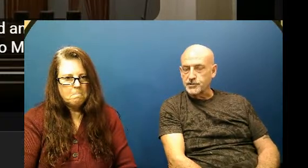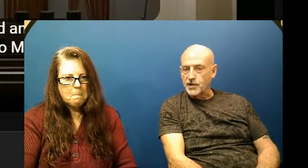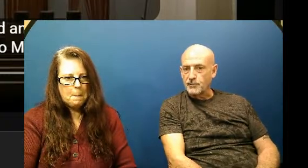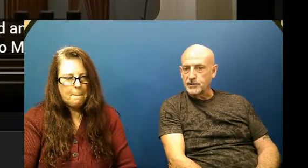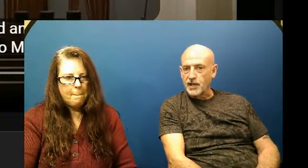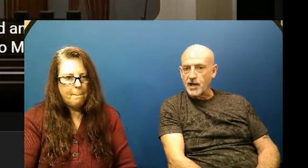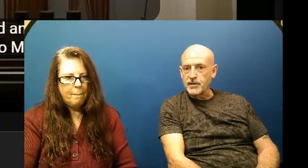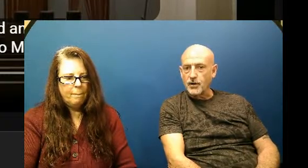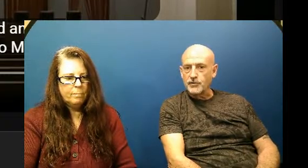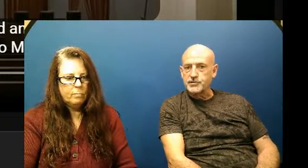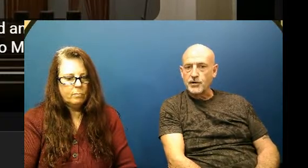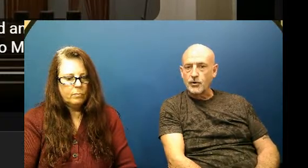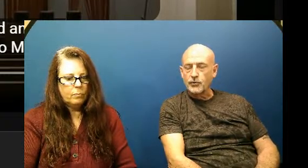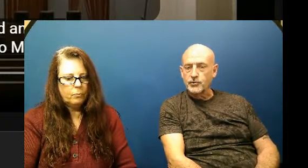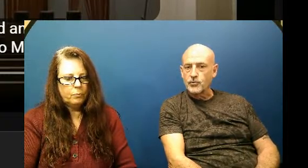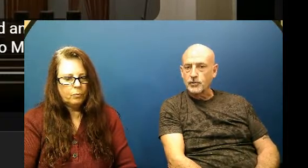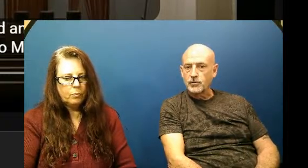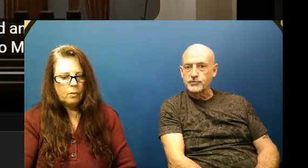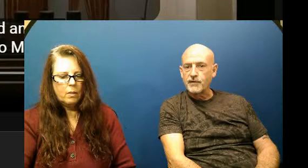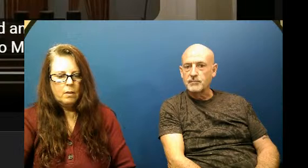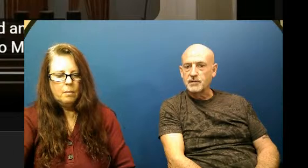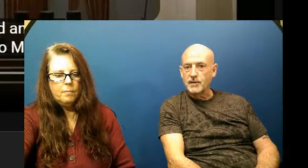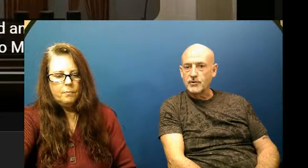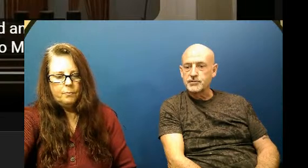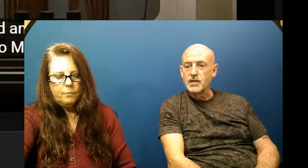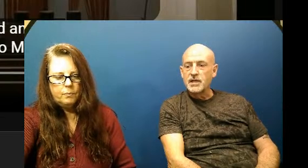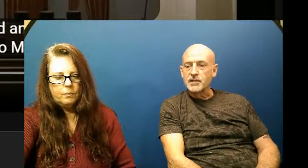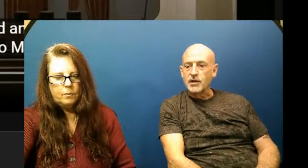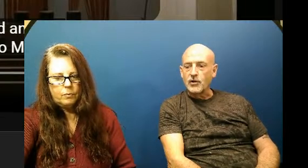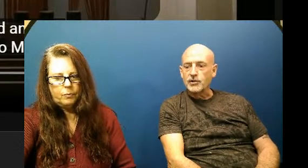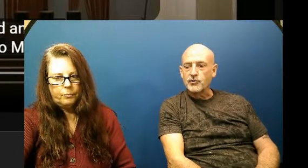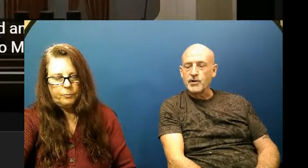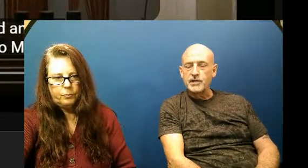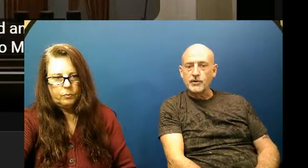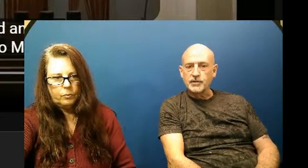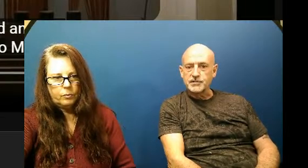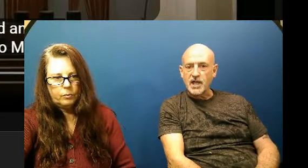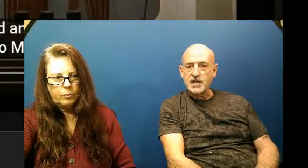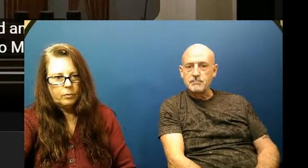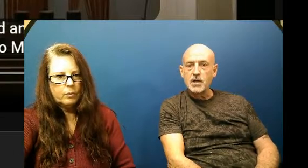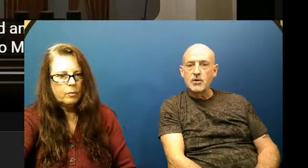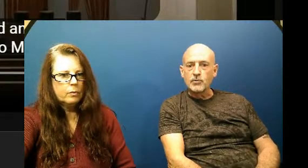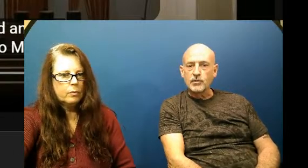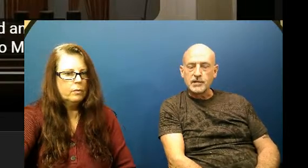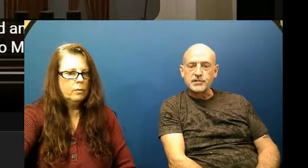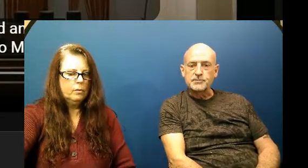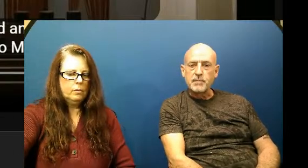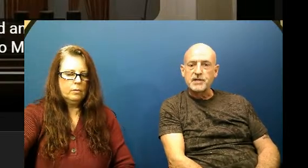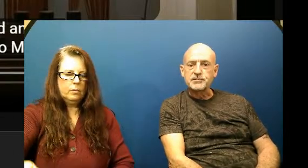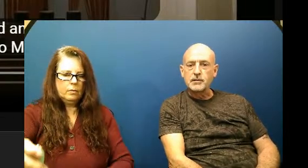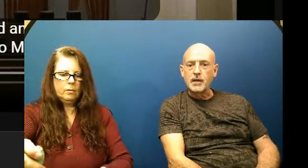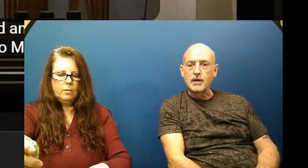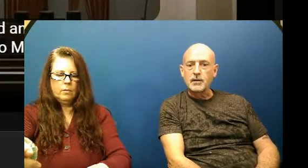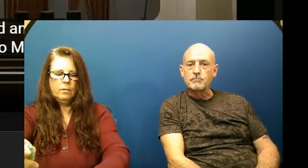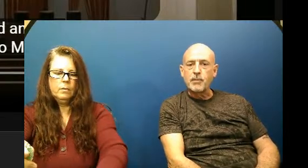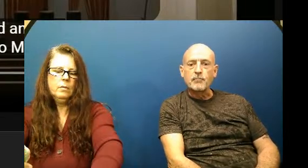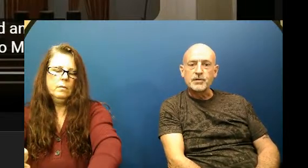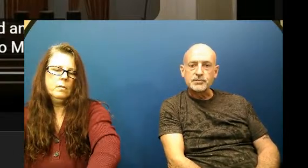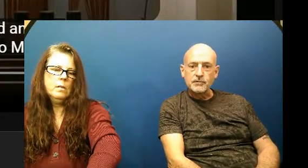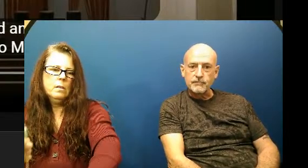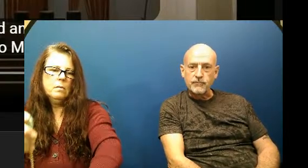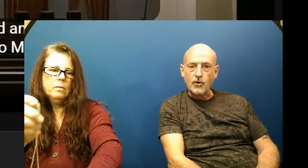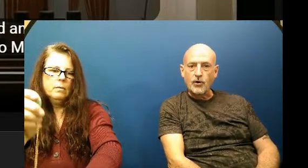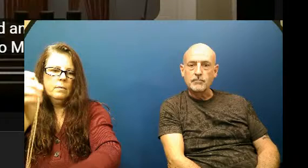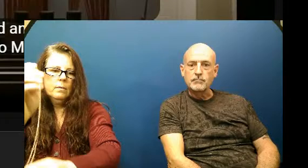instance, Hobby Lobby, all the shareholders were close family members. They all agreed on the same religious-based